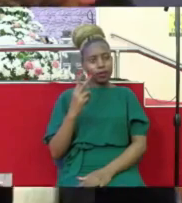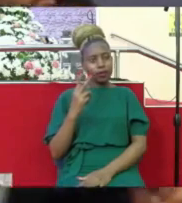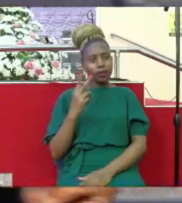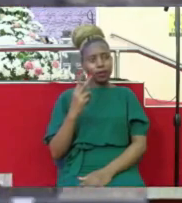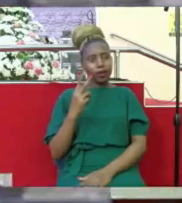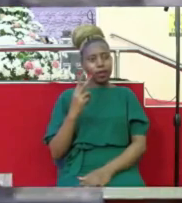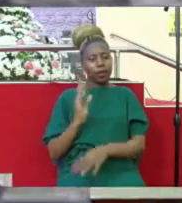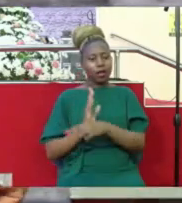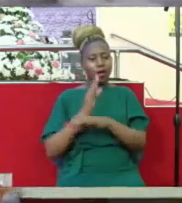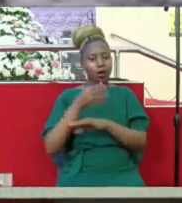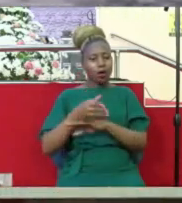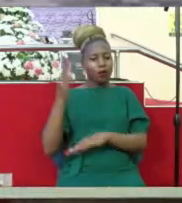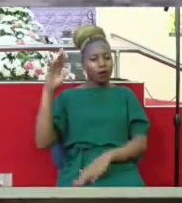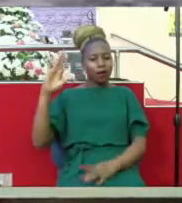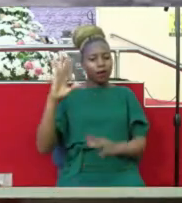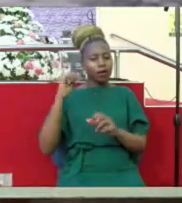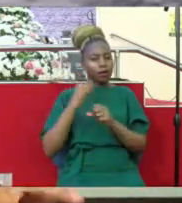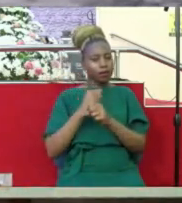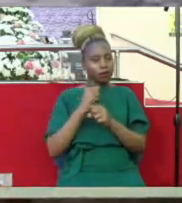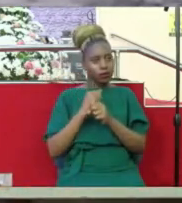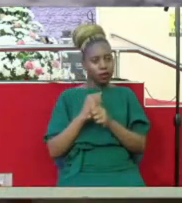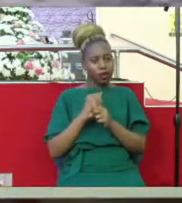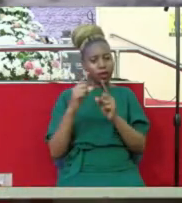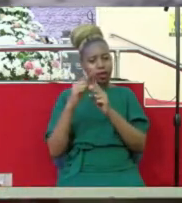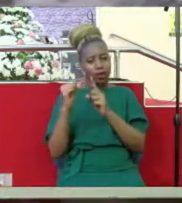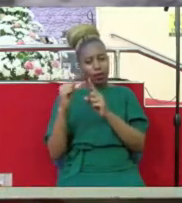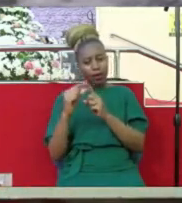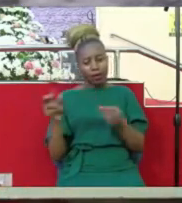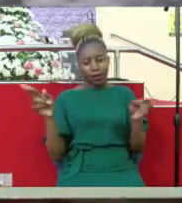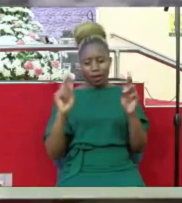over his word, ready to perform it.